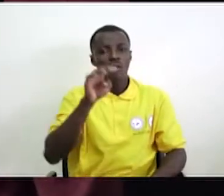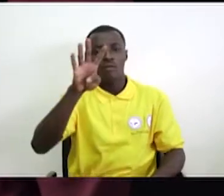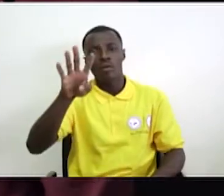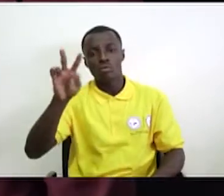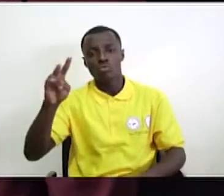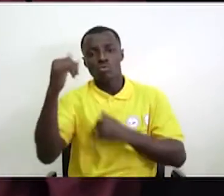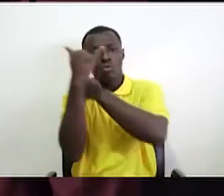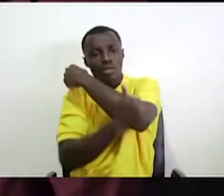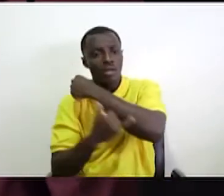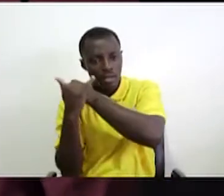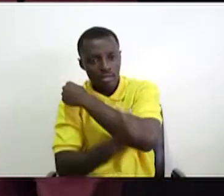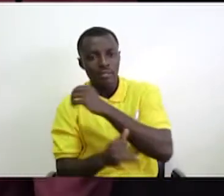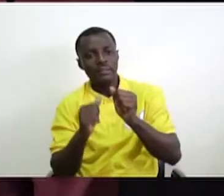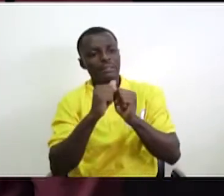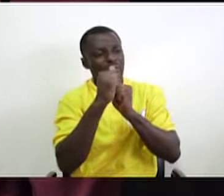200,000 miles.